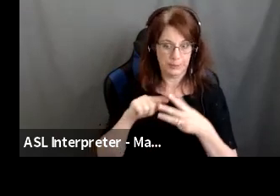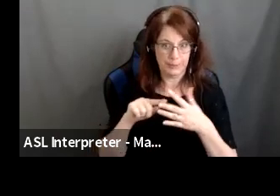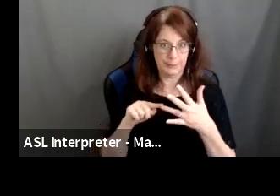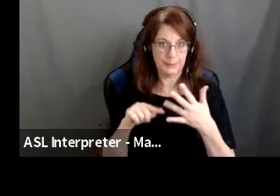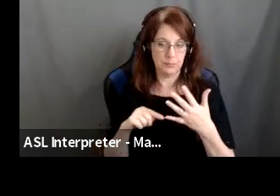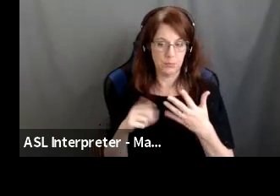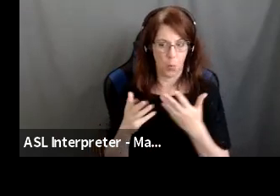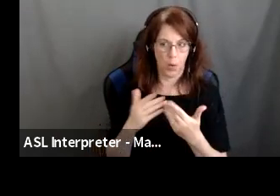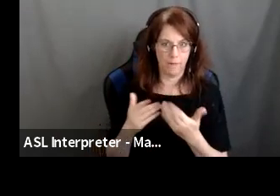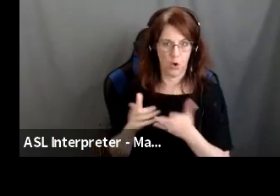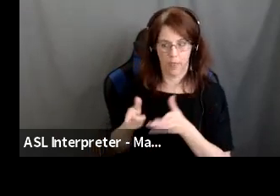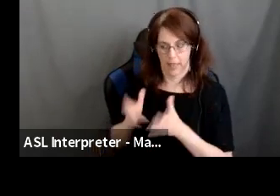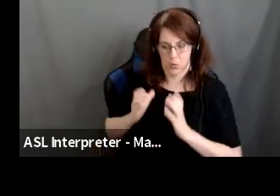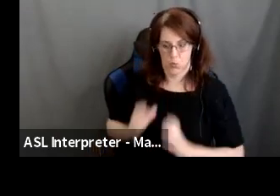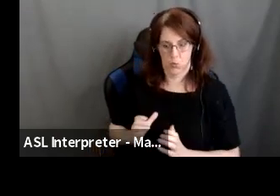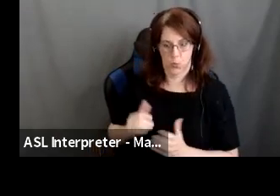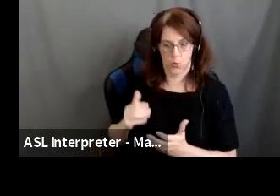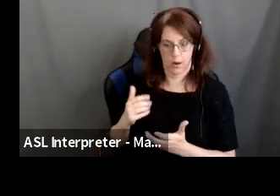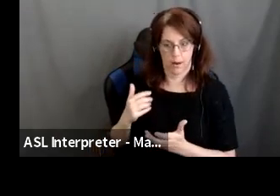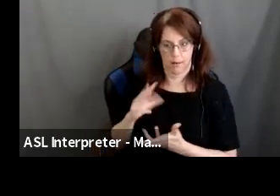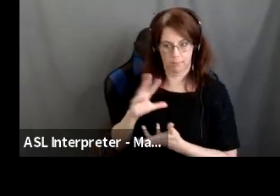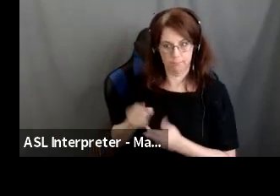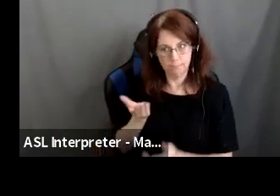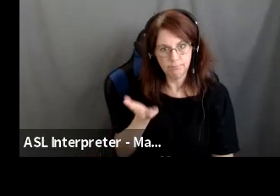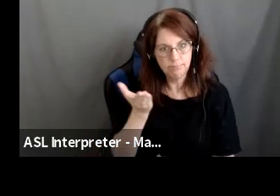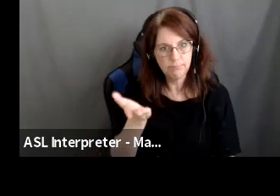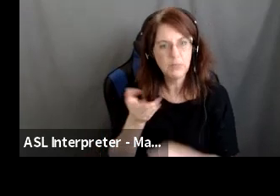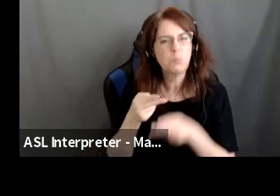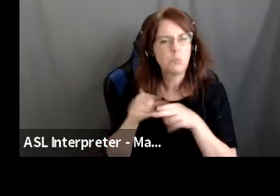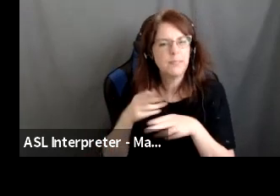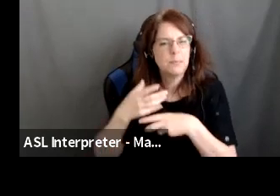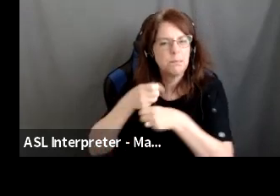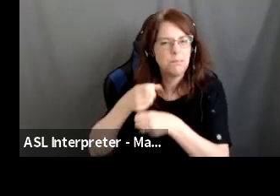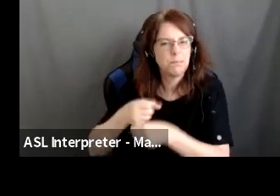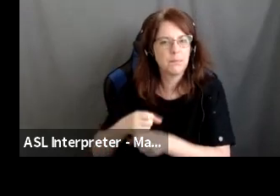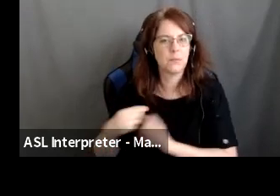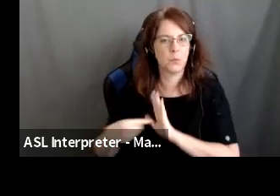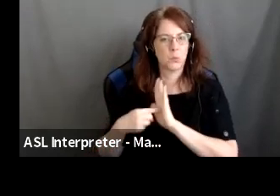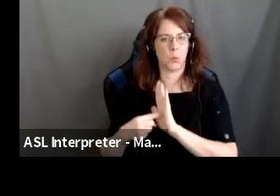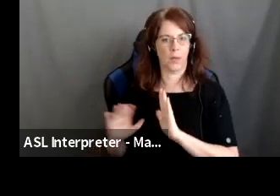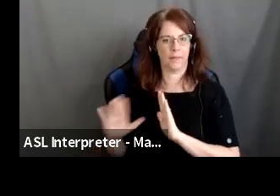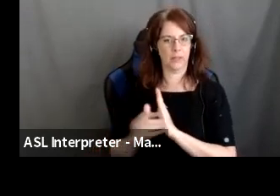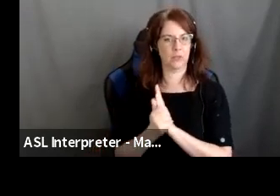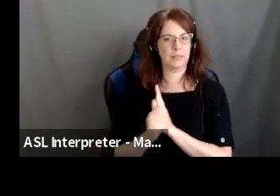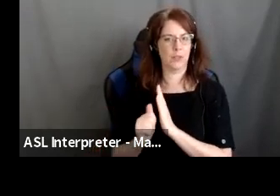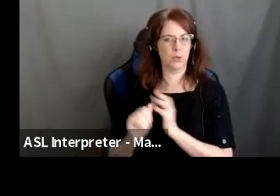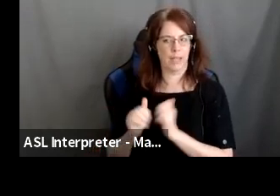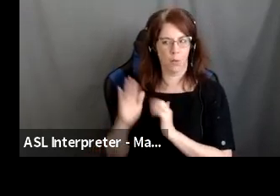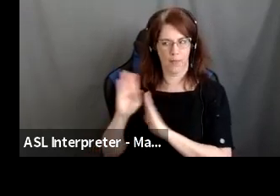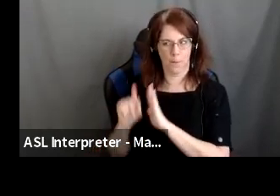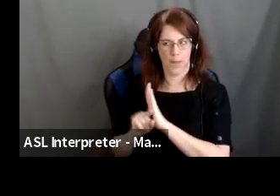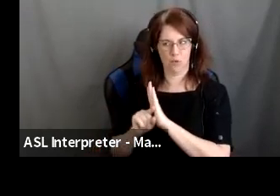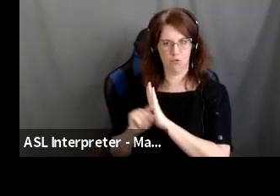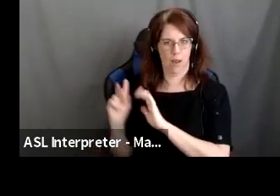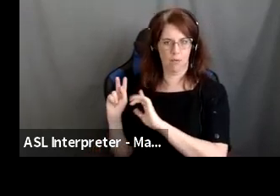the consumer has. And they want to briefly just show off the skills and how their background